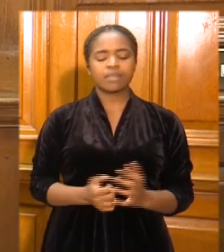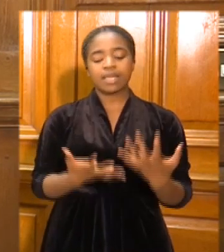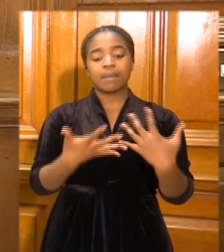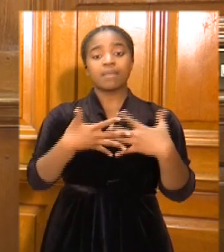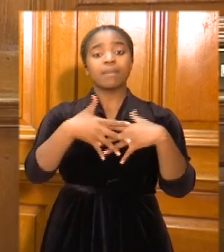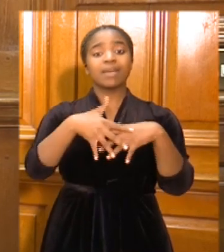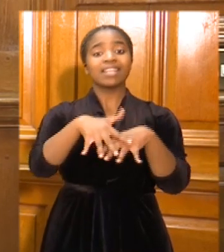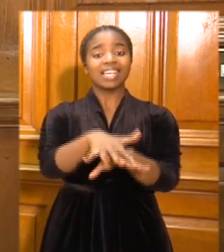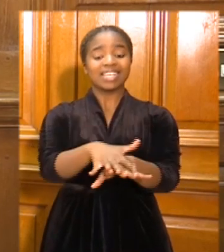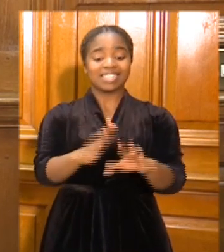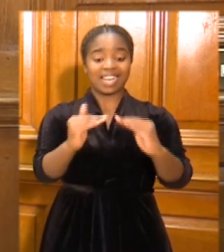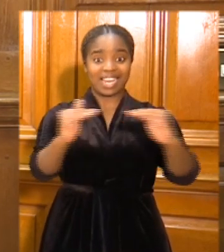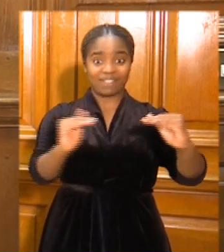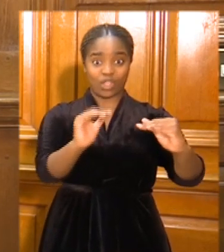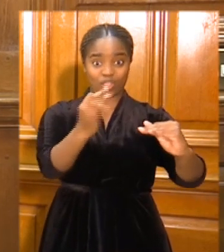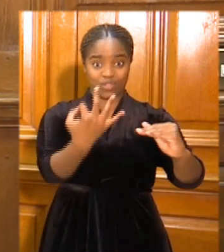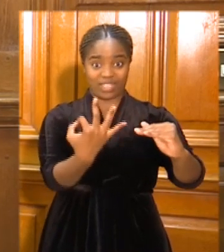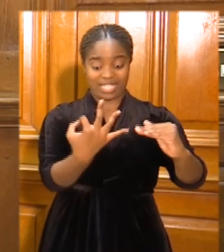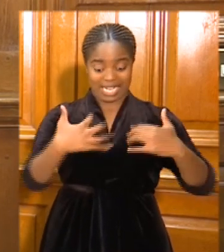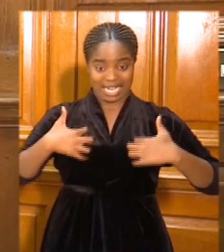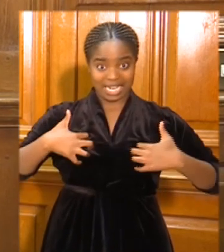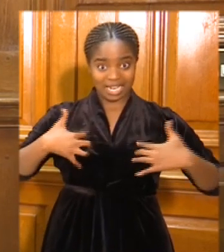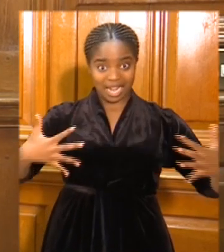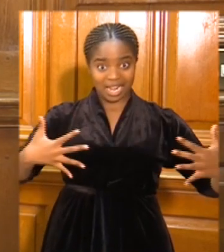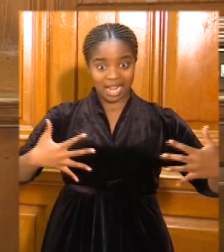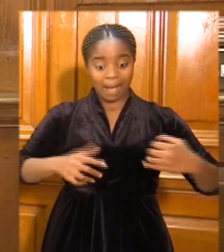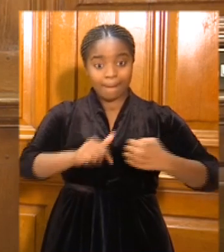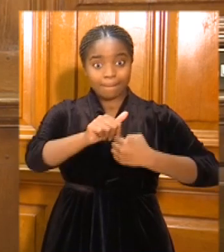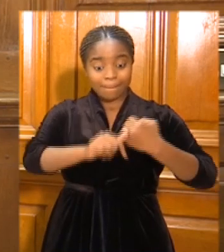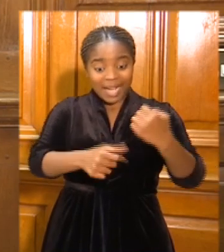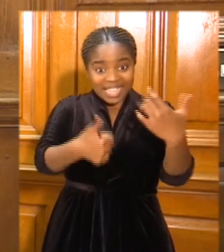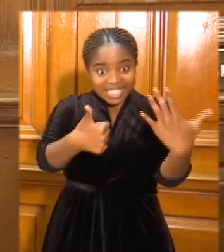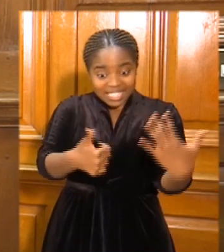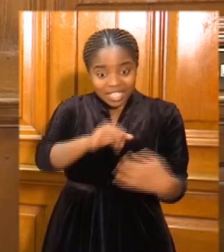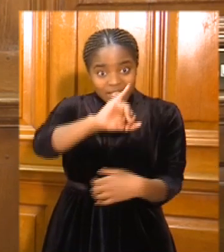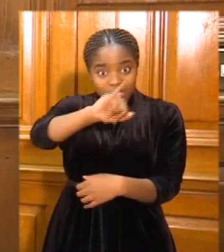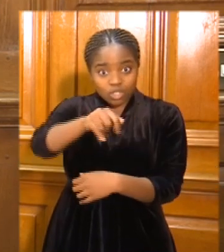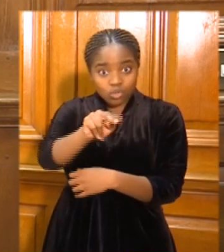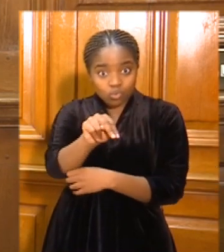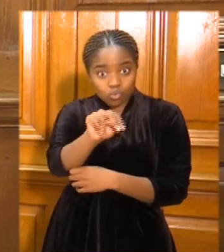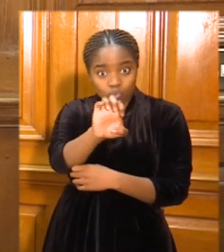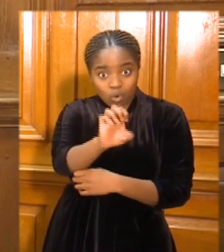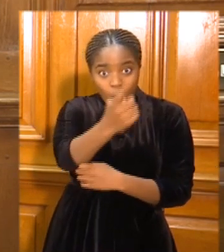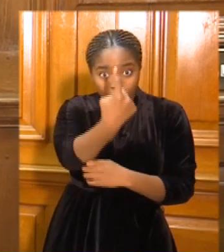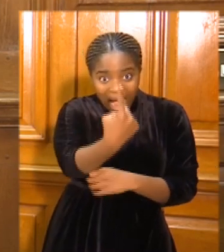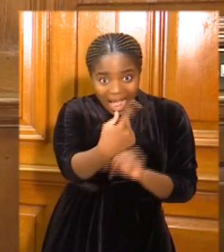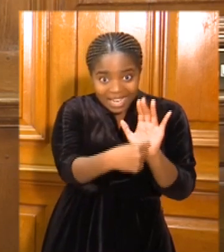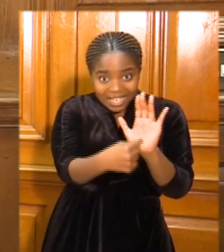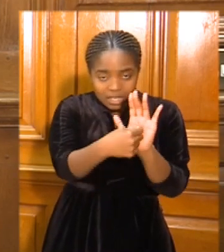of Alert Level 3 from the beginning of June will involve the return to operation of